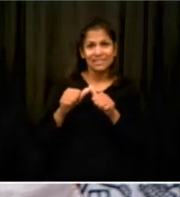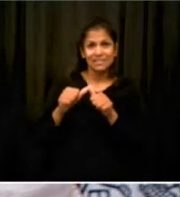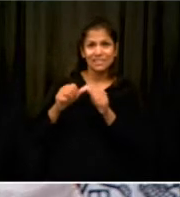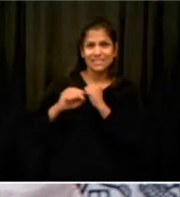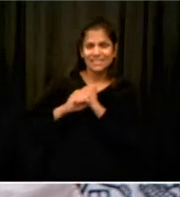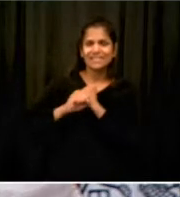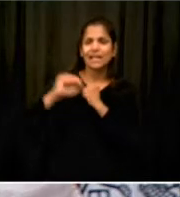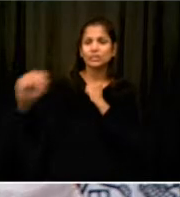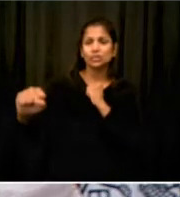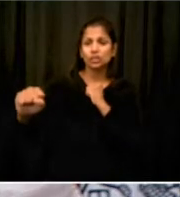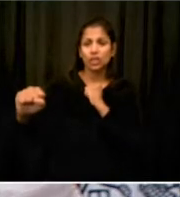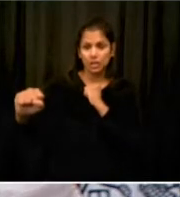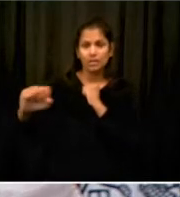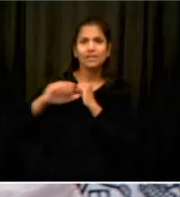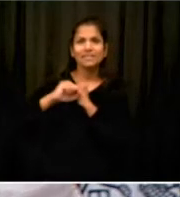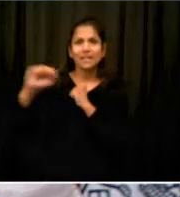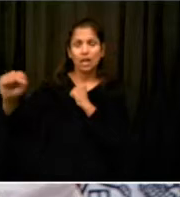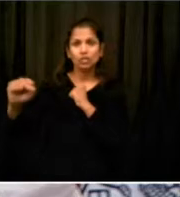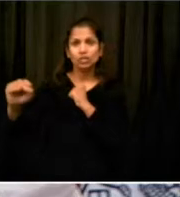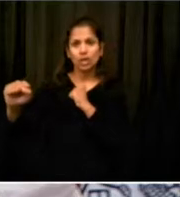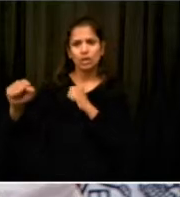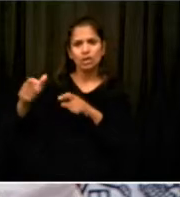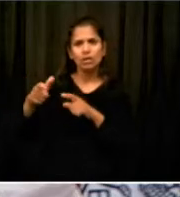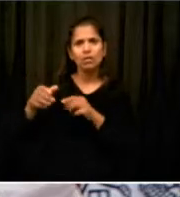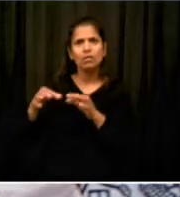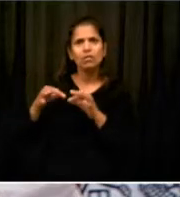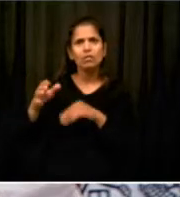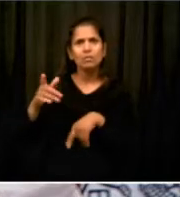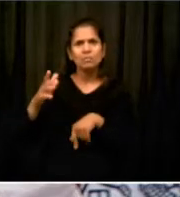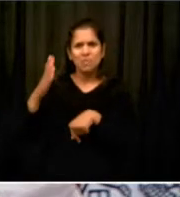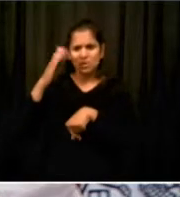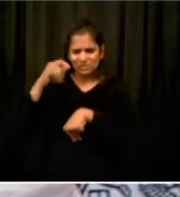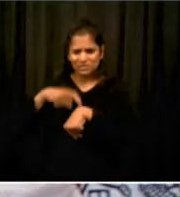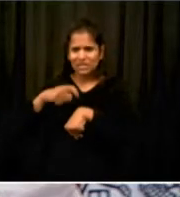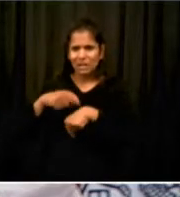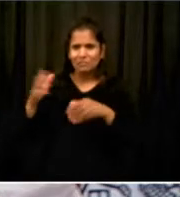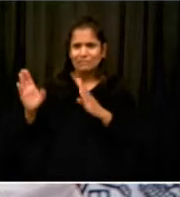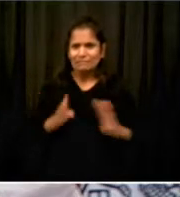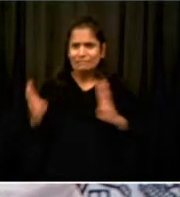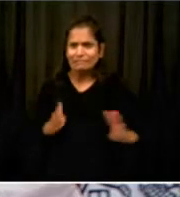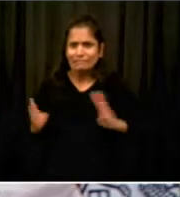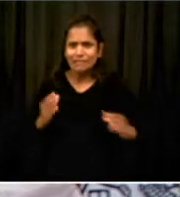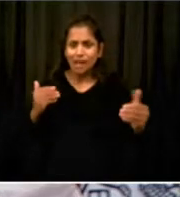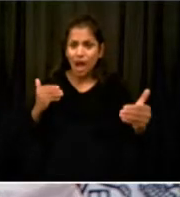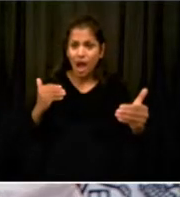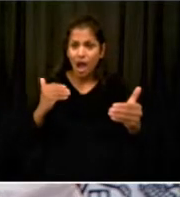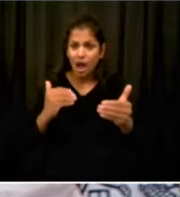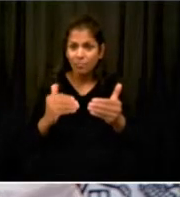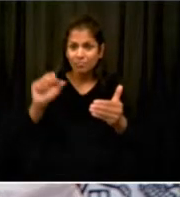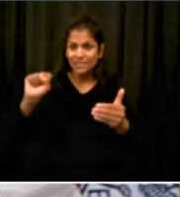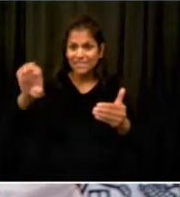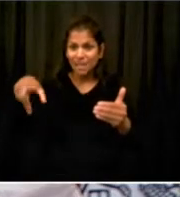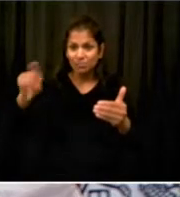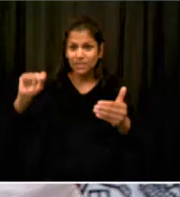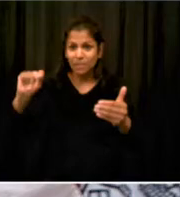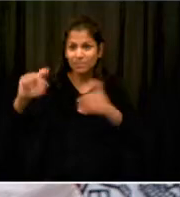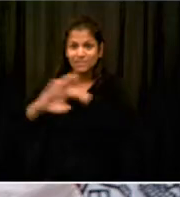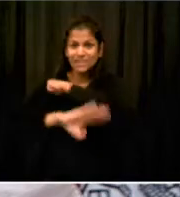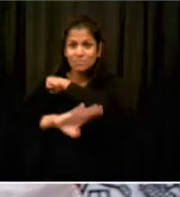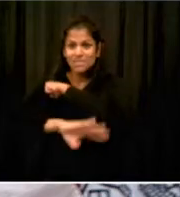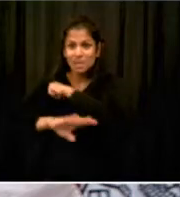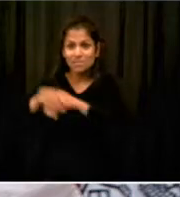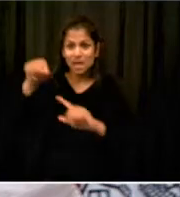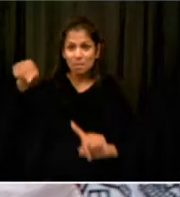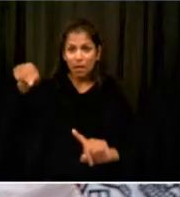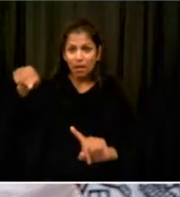state will indeed grant that extension. That doesn't seem to leave a whole lot of time between August 14th